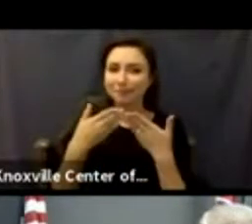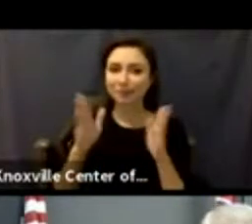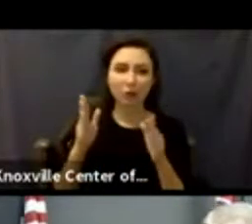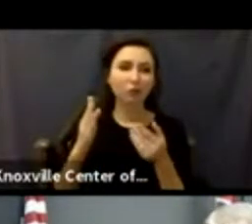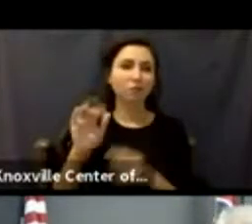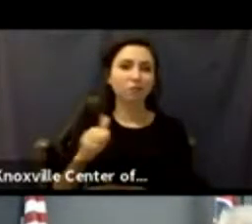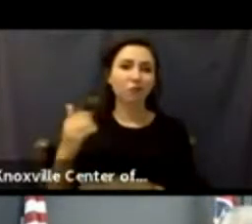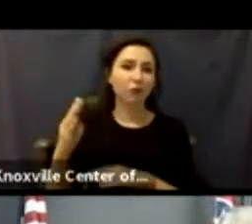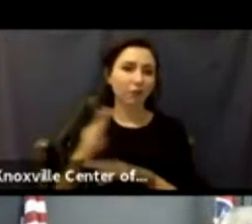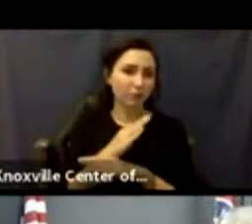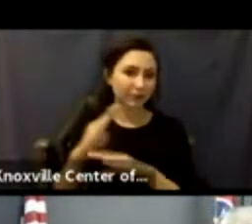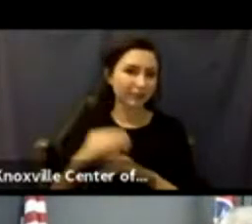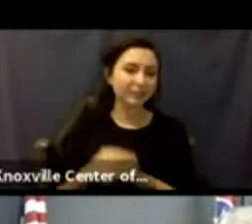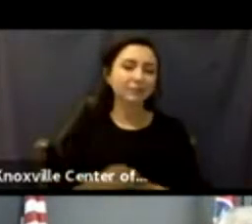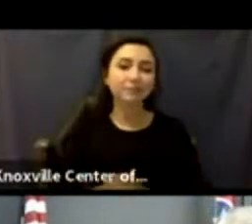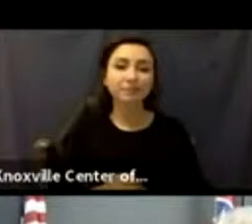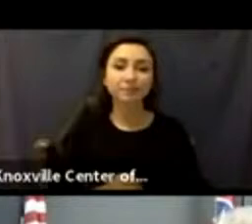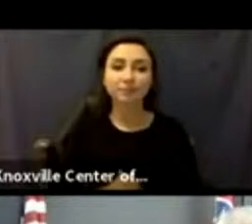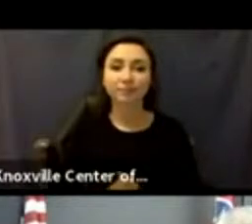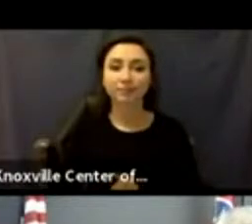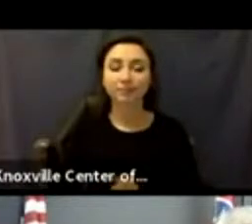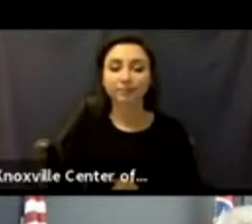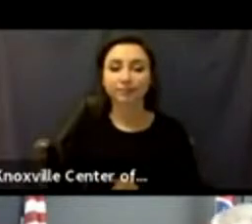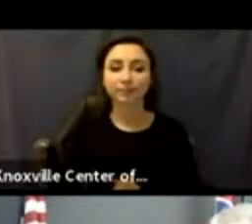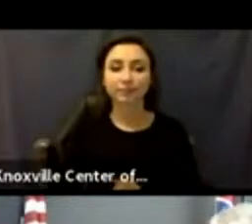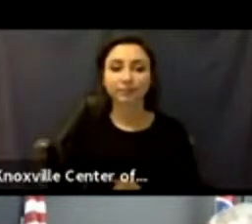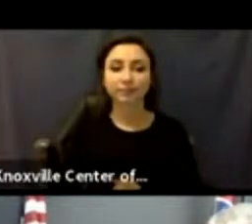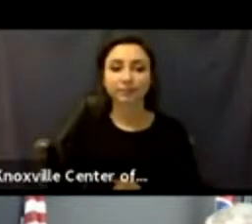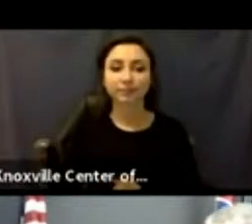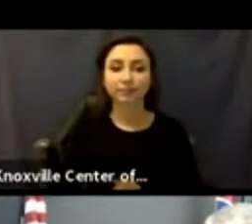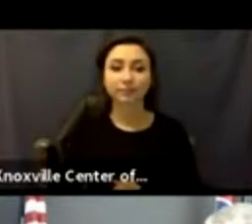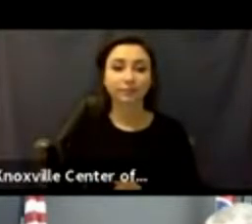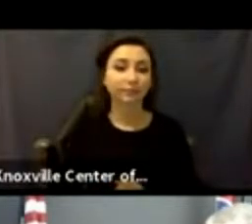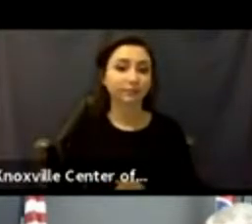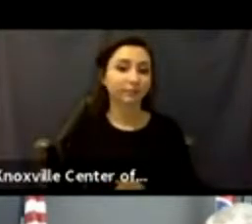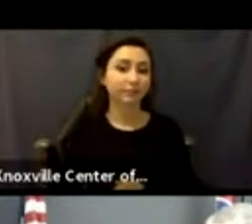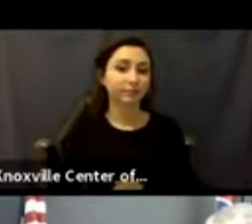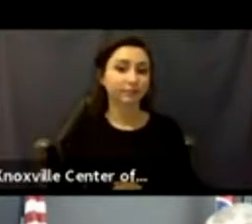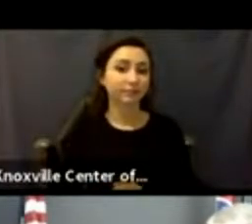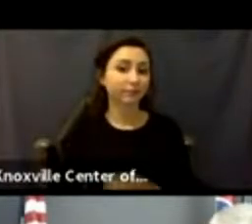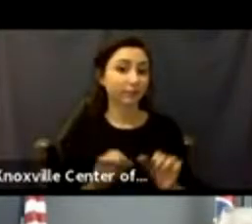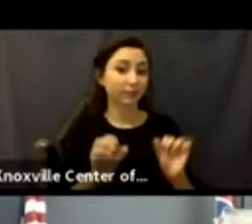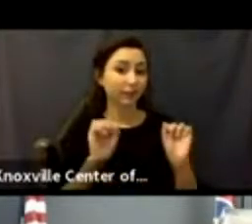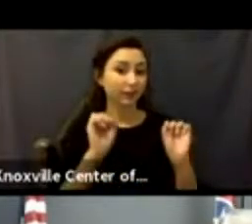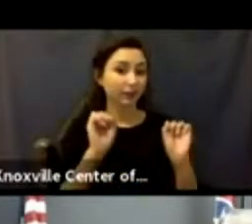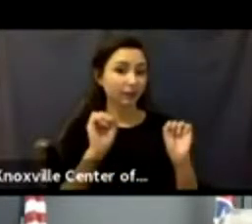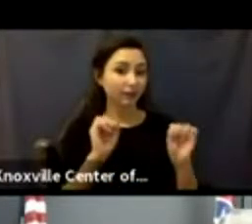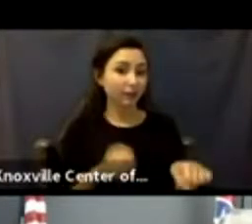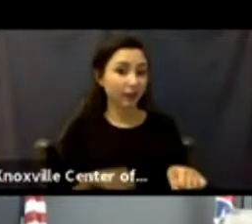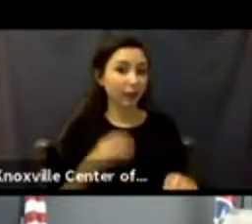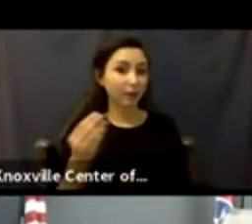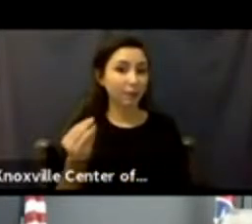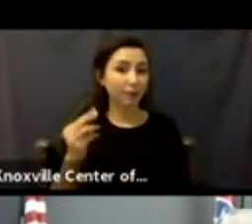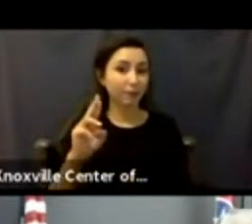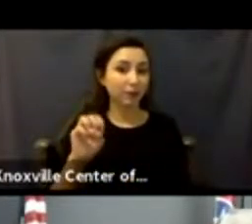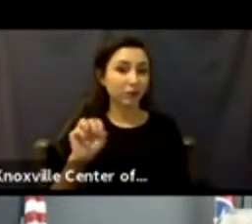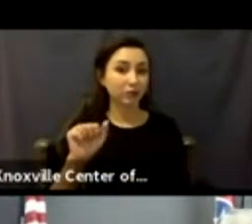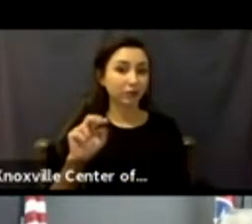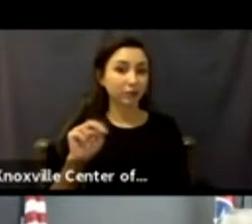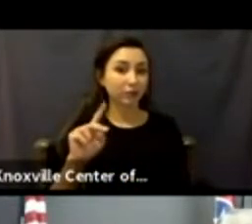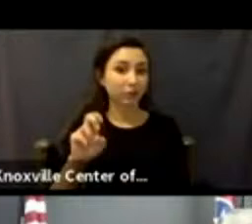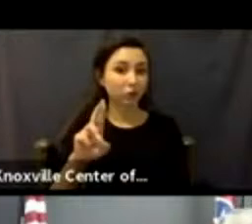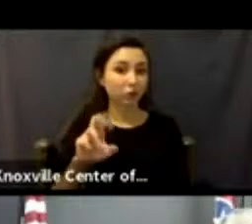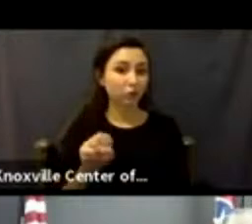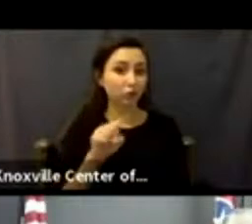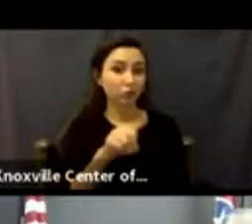other business. Can we put up with Mr. Sanders as prepared as a possible draft? That